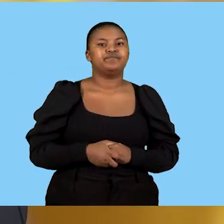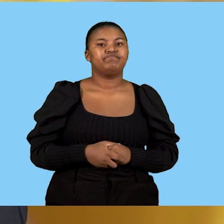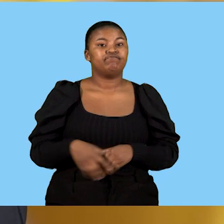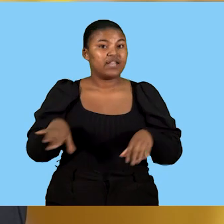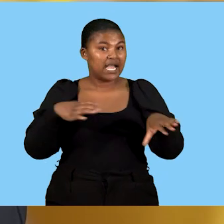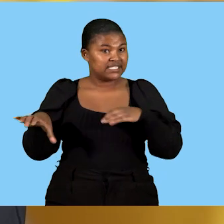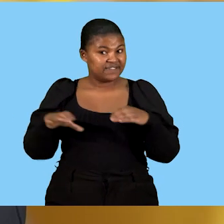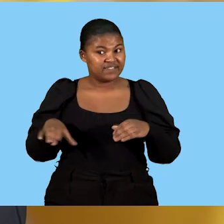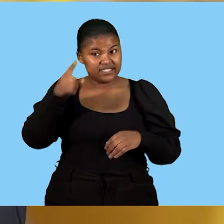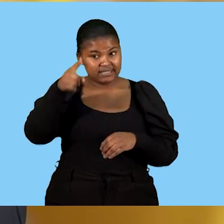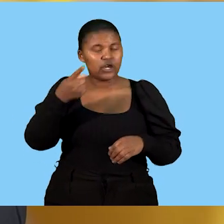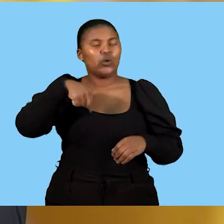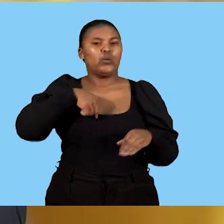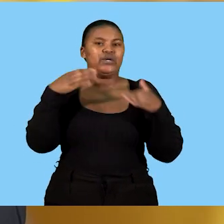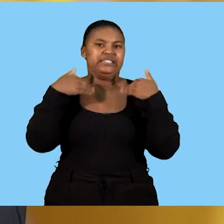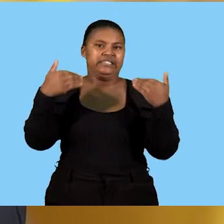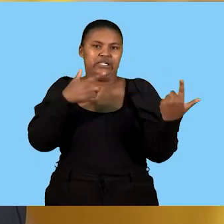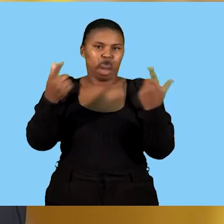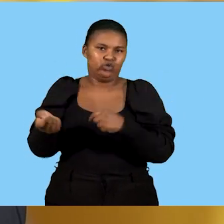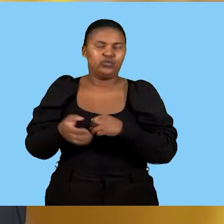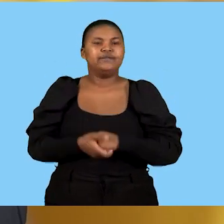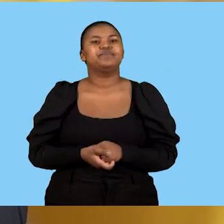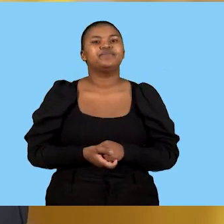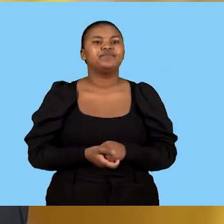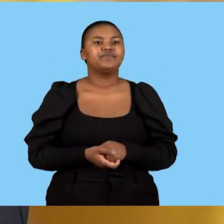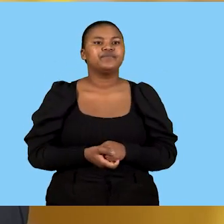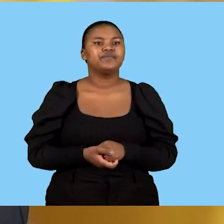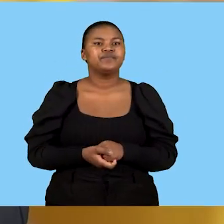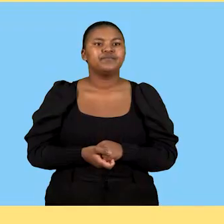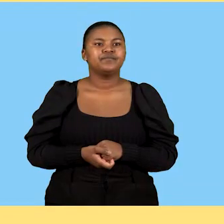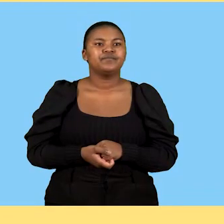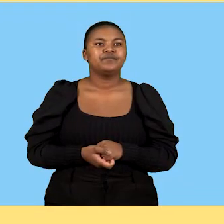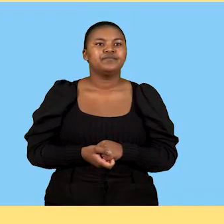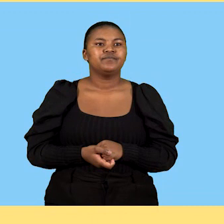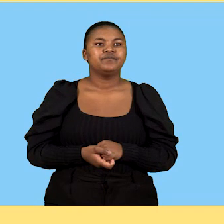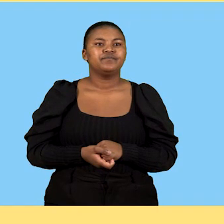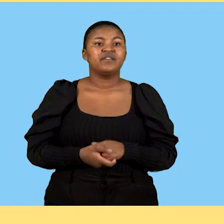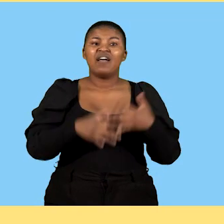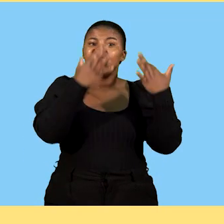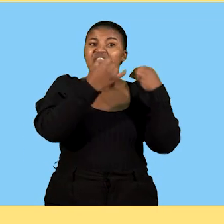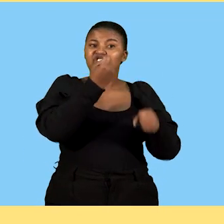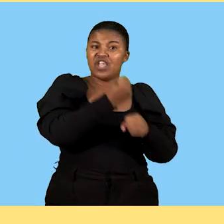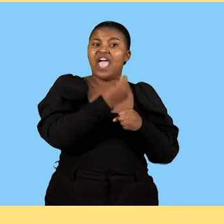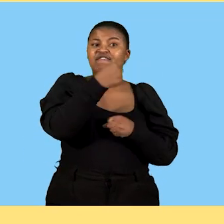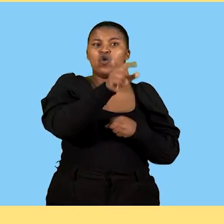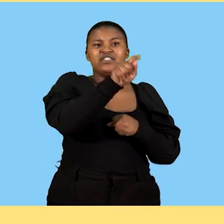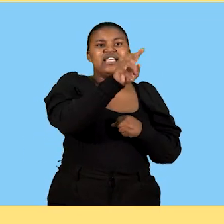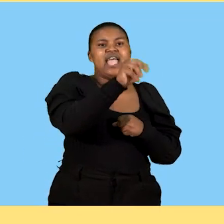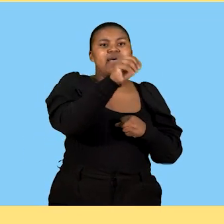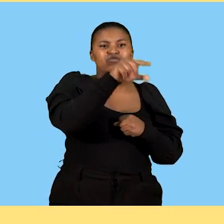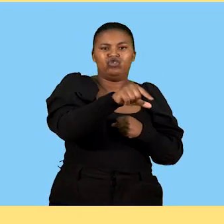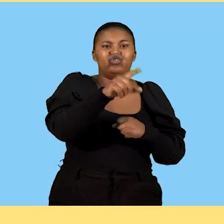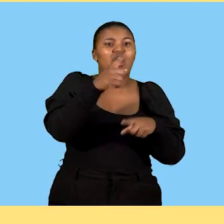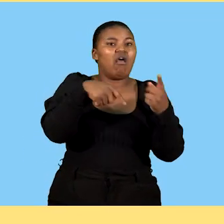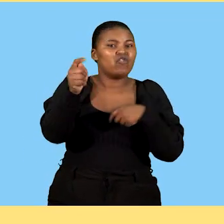our activity that we're going to start off with. And it reads, the financial year end of TMG Traders is